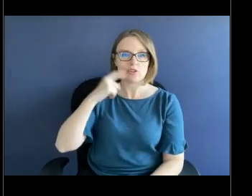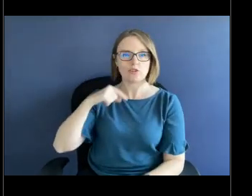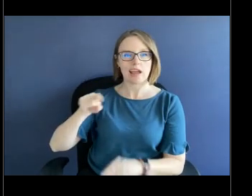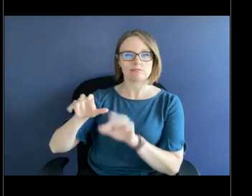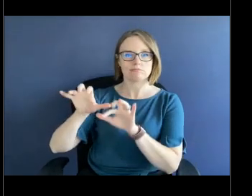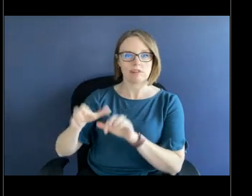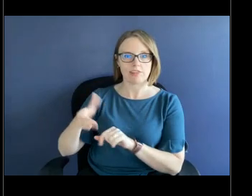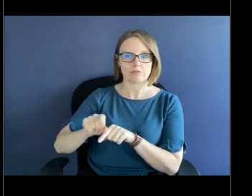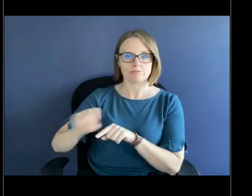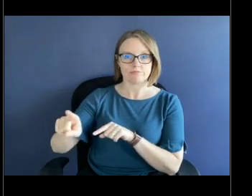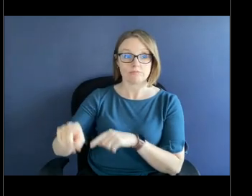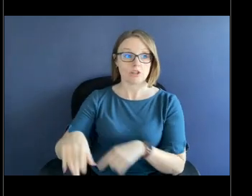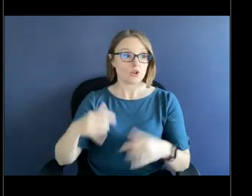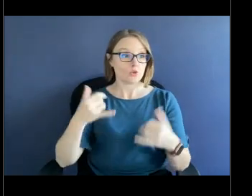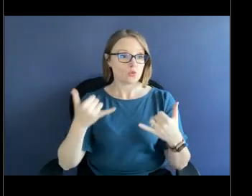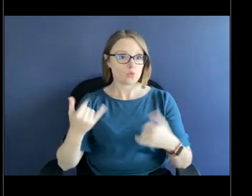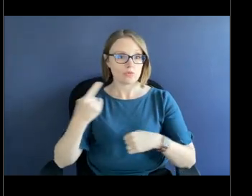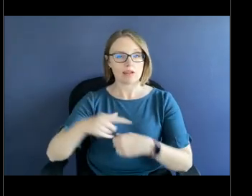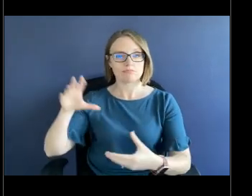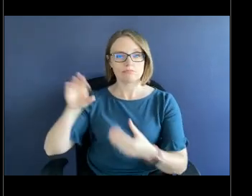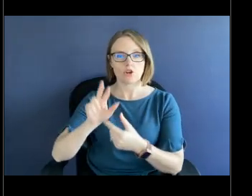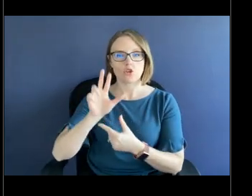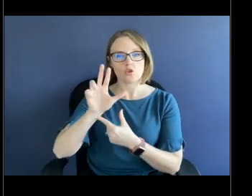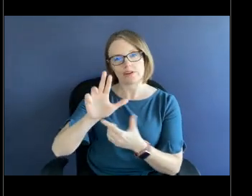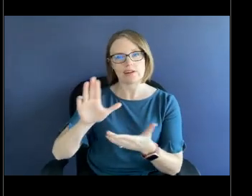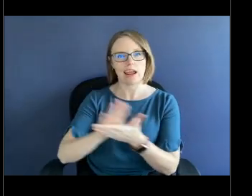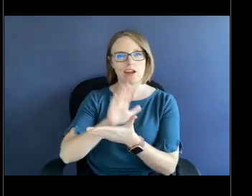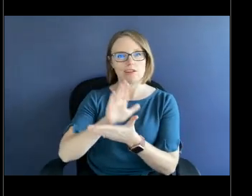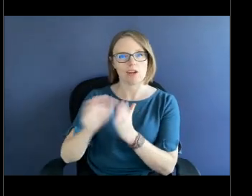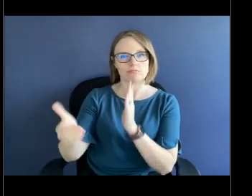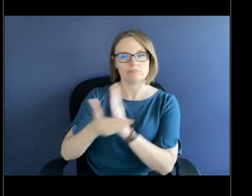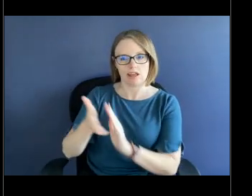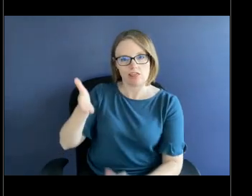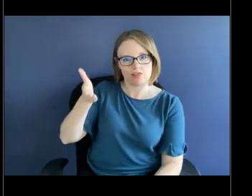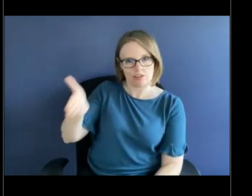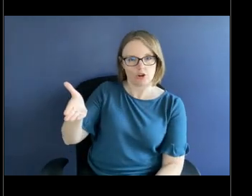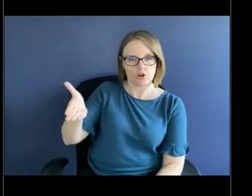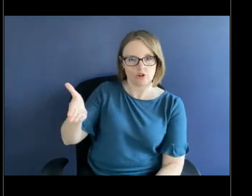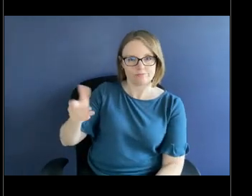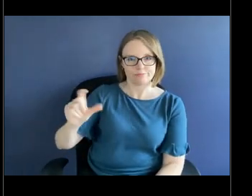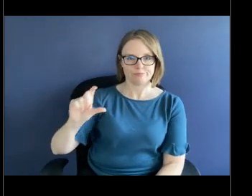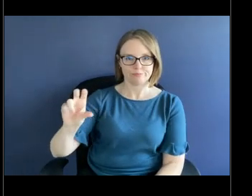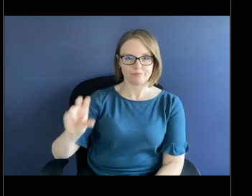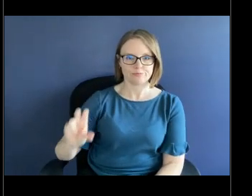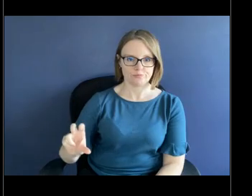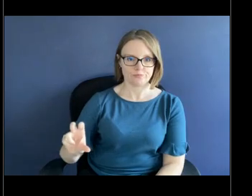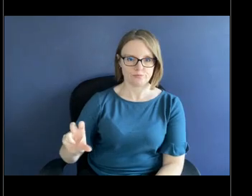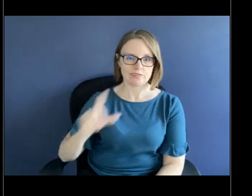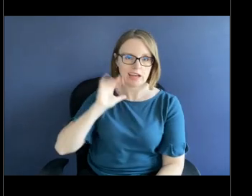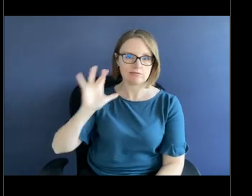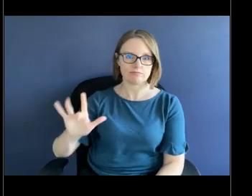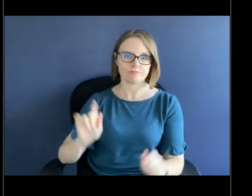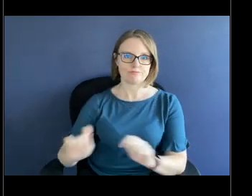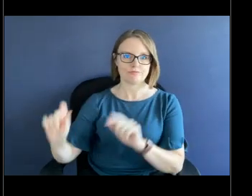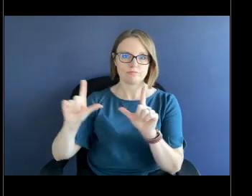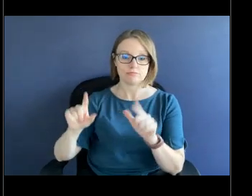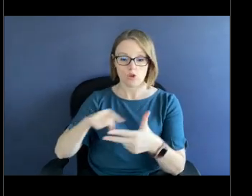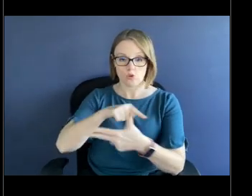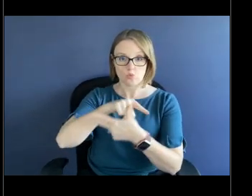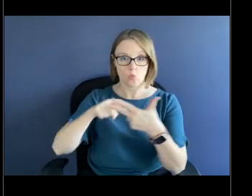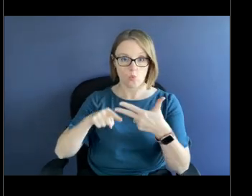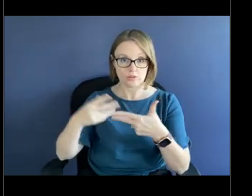3 handouts in the handout section of the GoToWebinar control panel. These